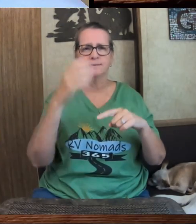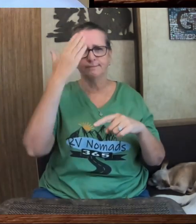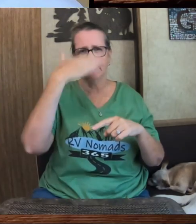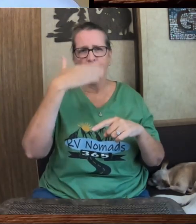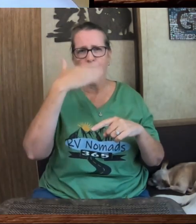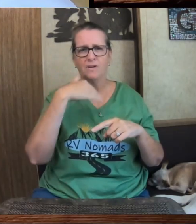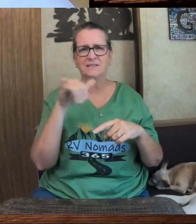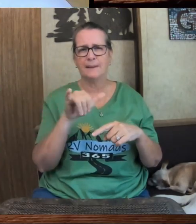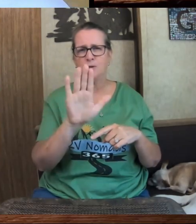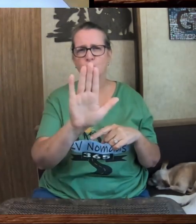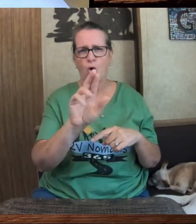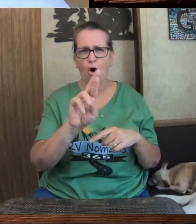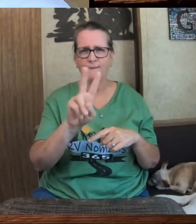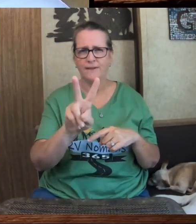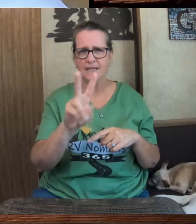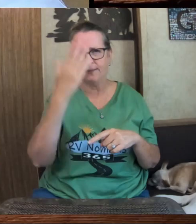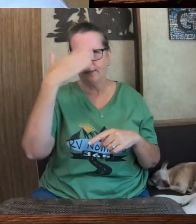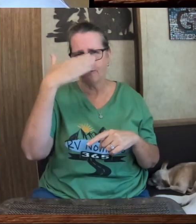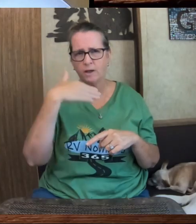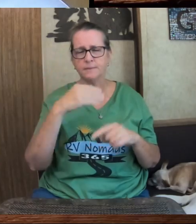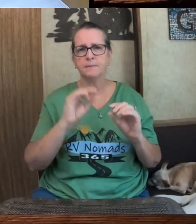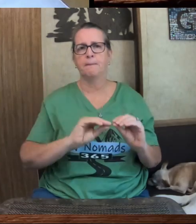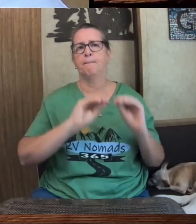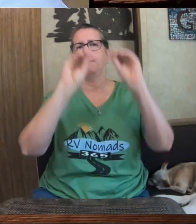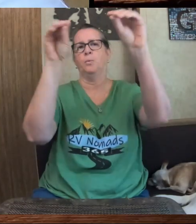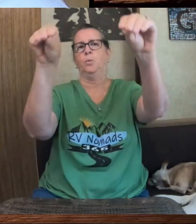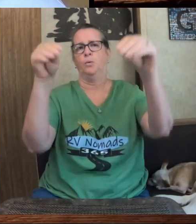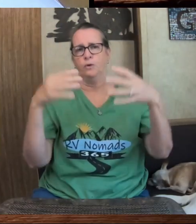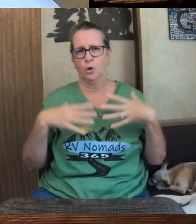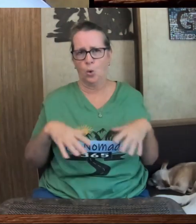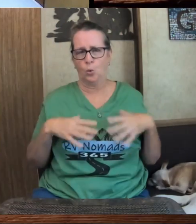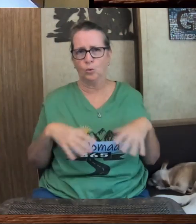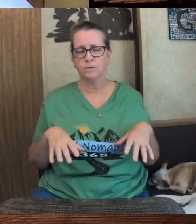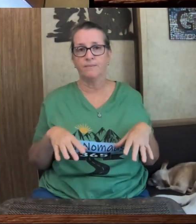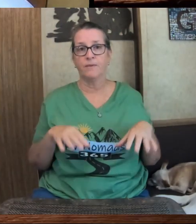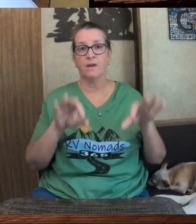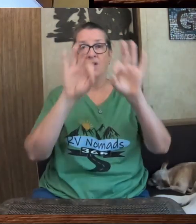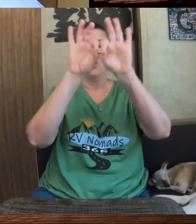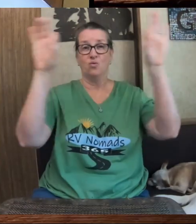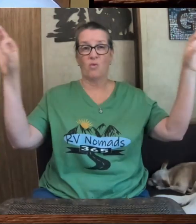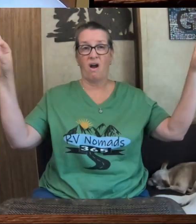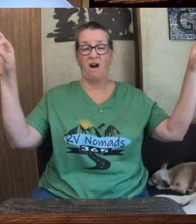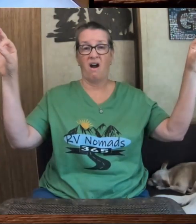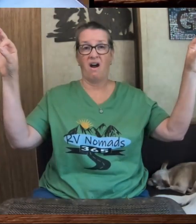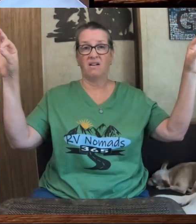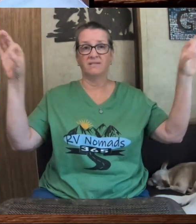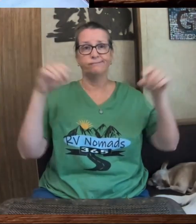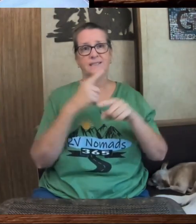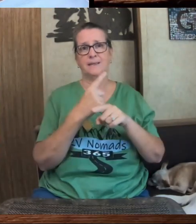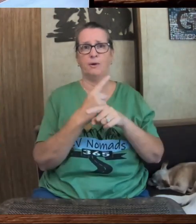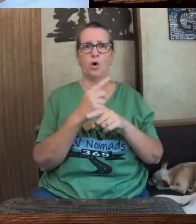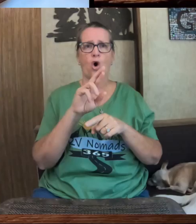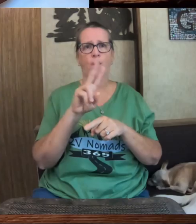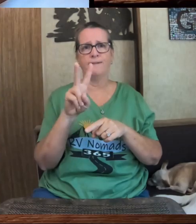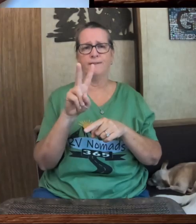RV has little hanging closets in the front. So we're going to move those up there. This rod here, it's your